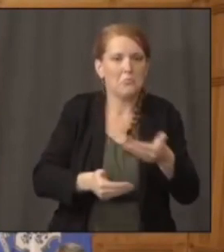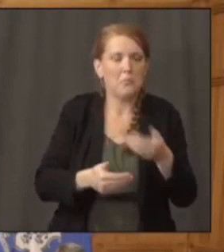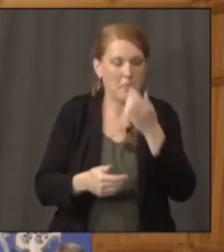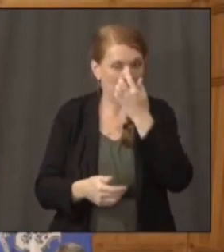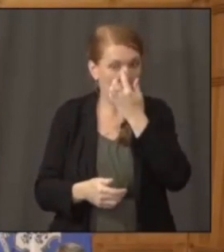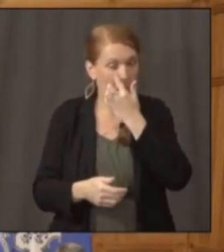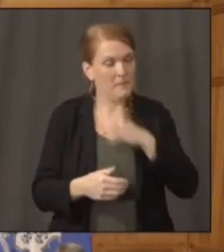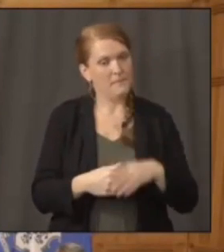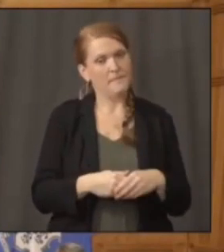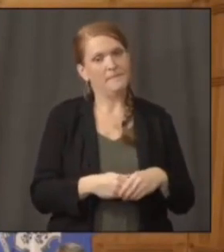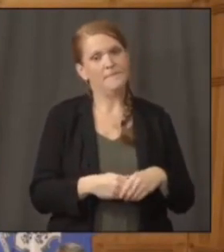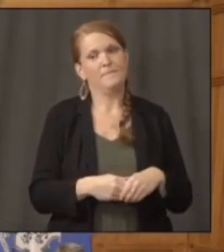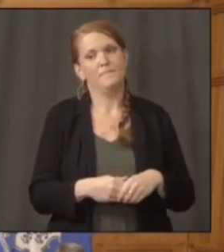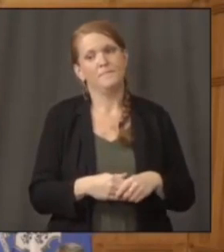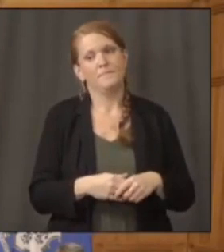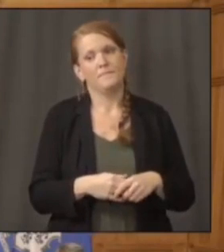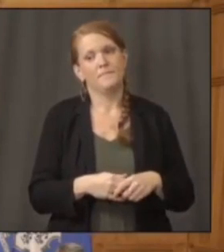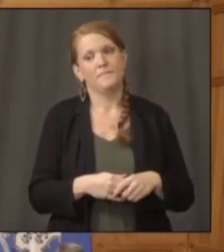CT News Junkie.